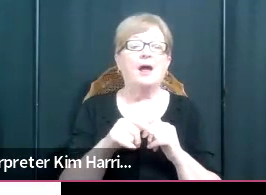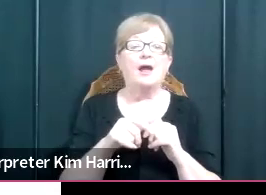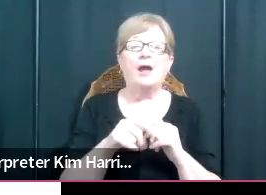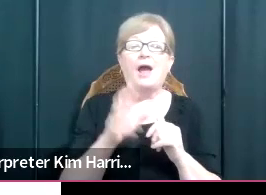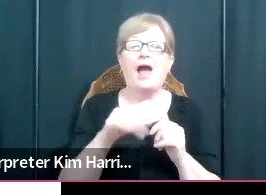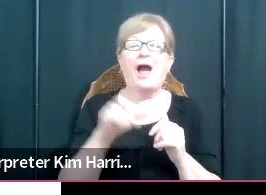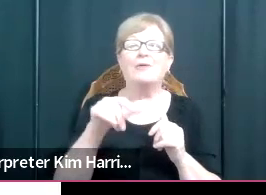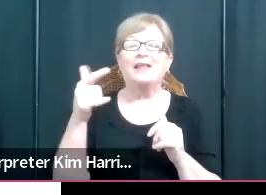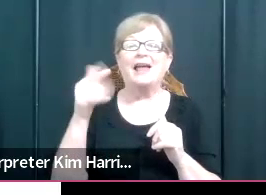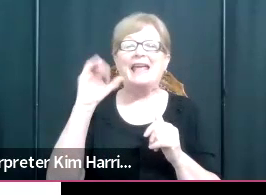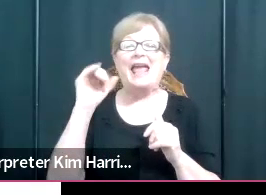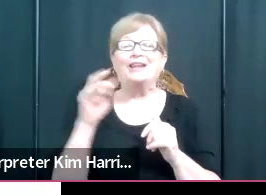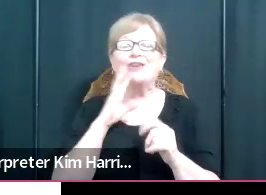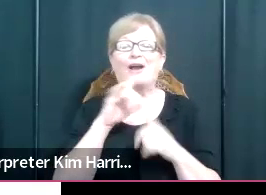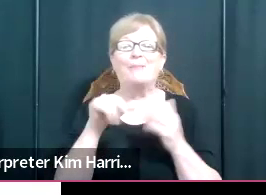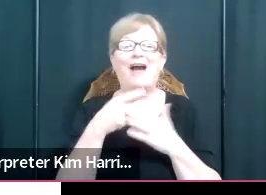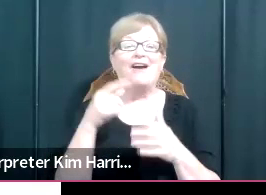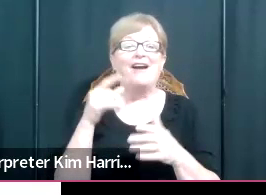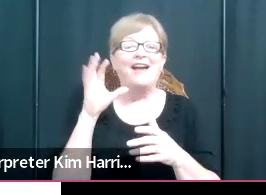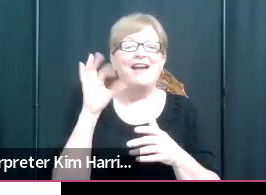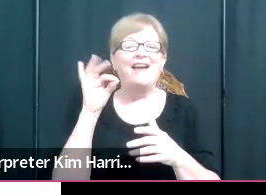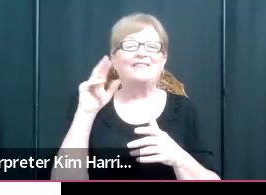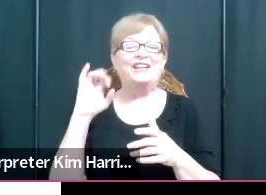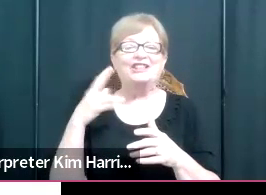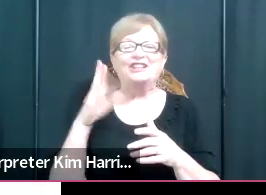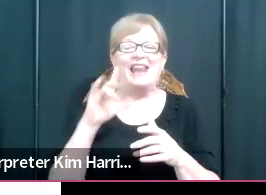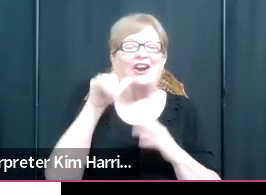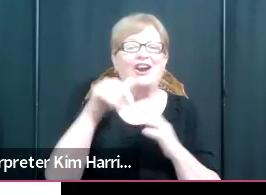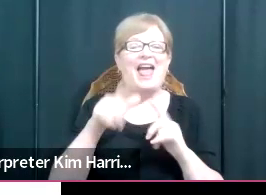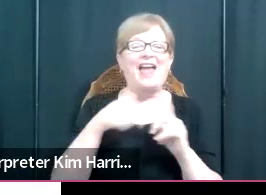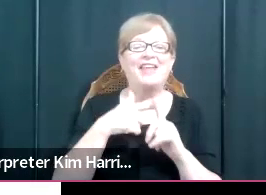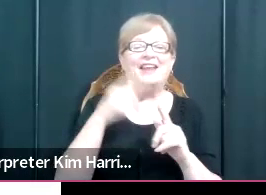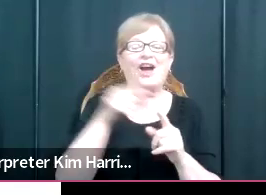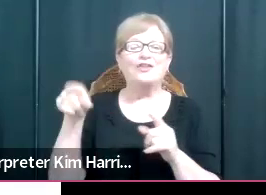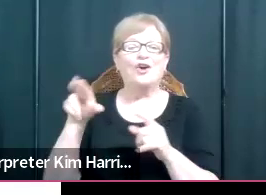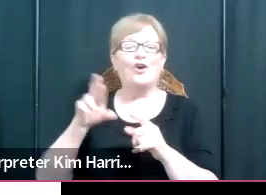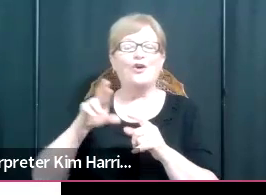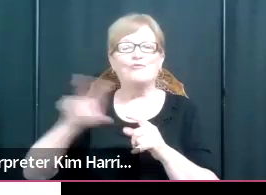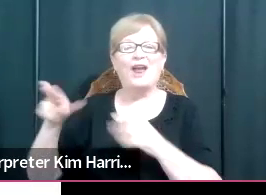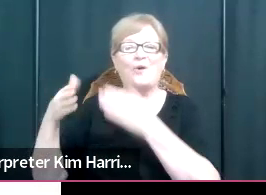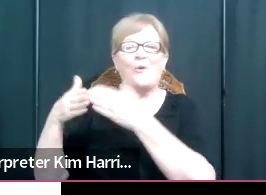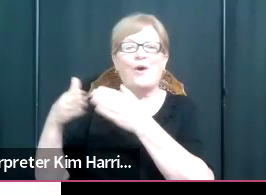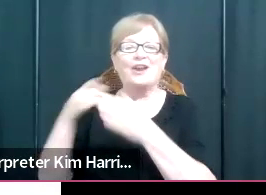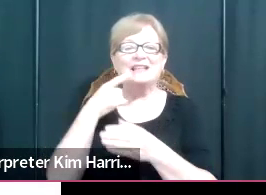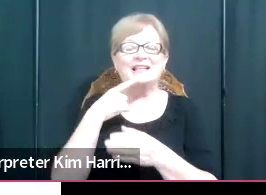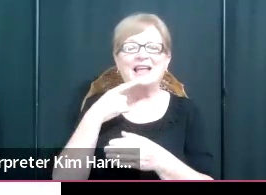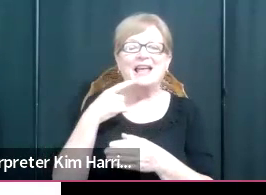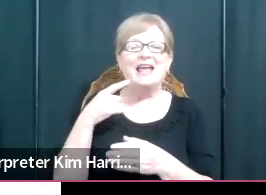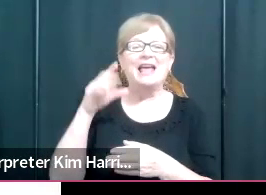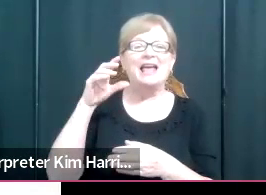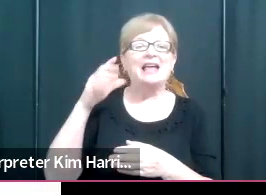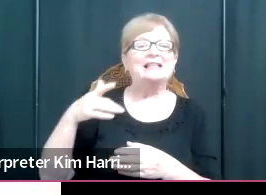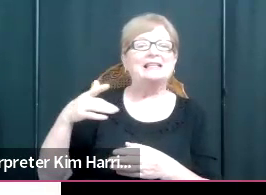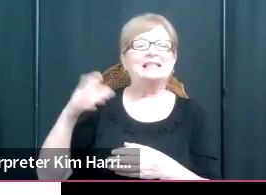Finch. The thing that we have on the bottom right corner is called the Sensate, and that